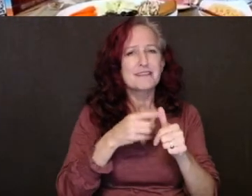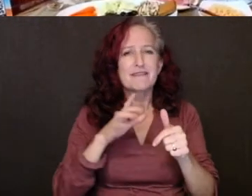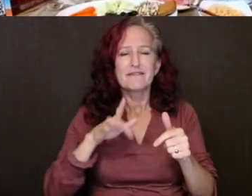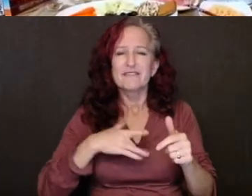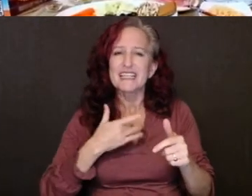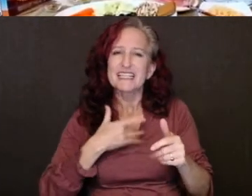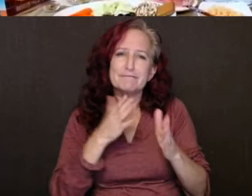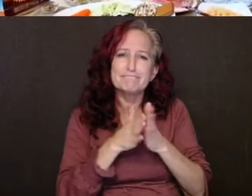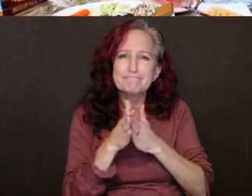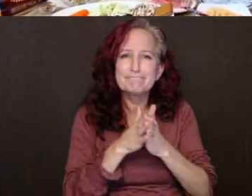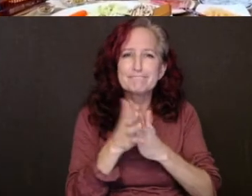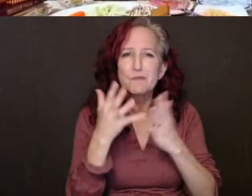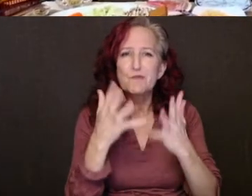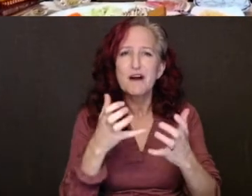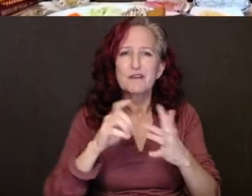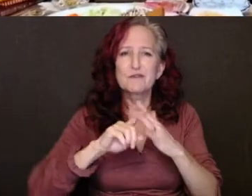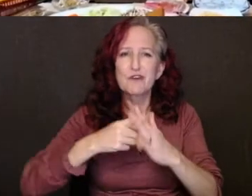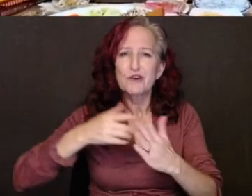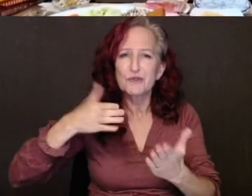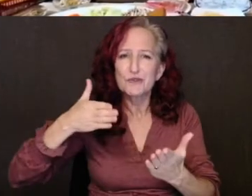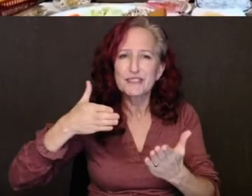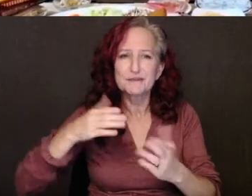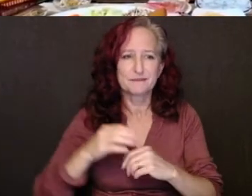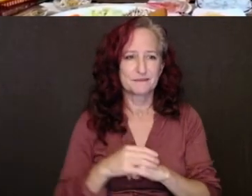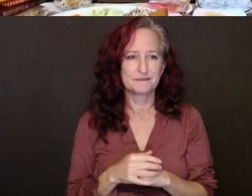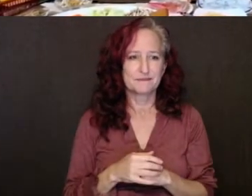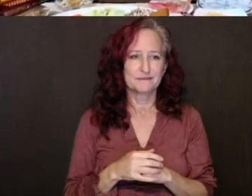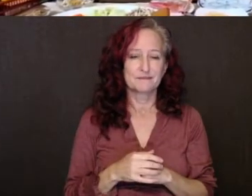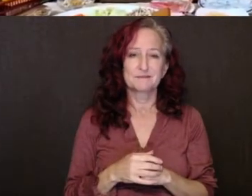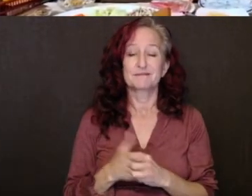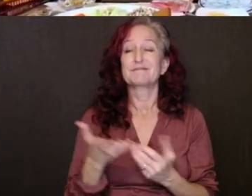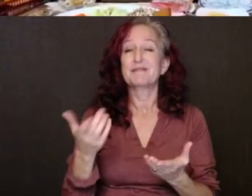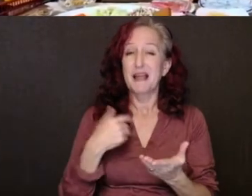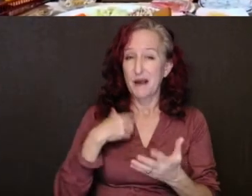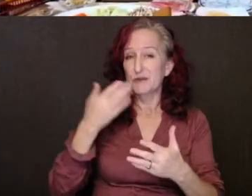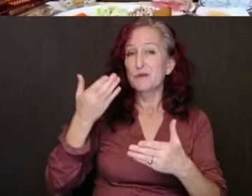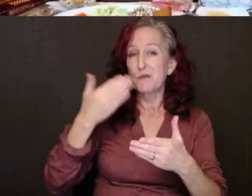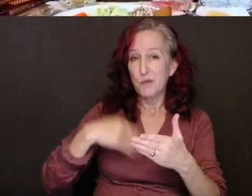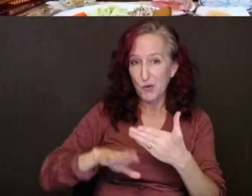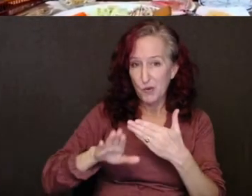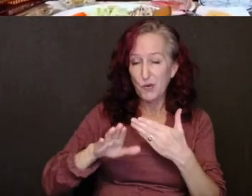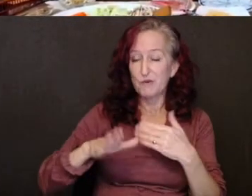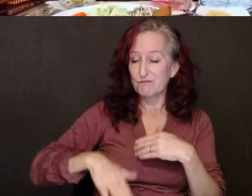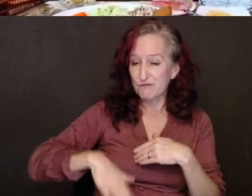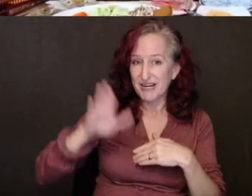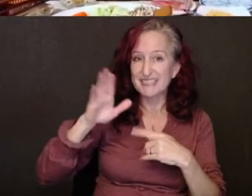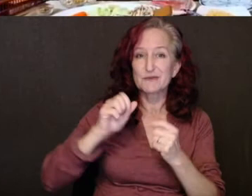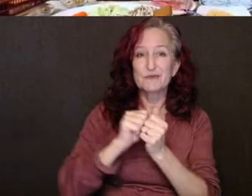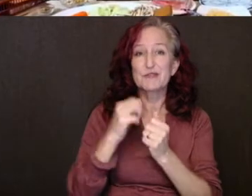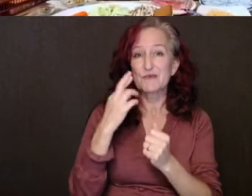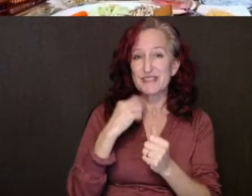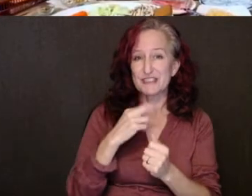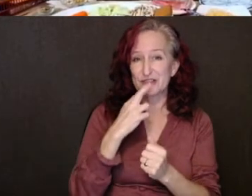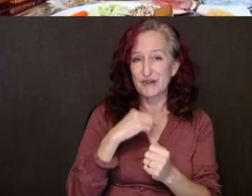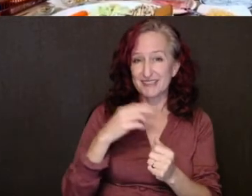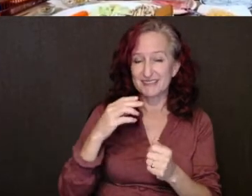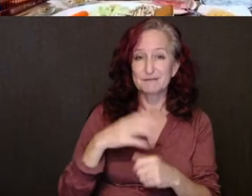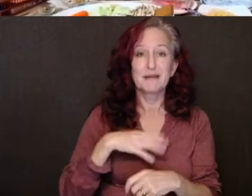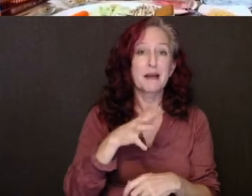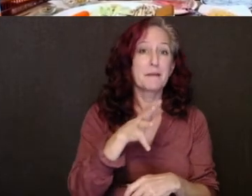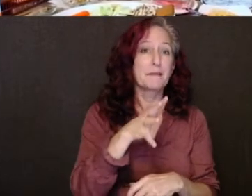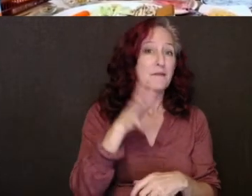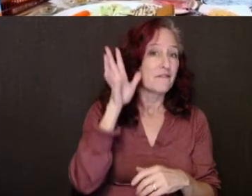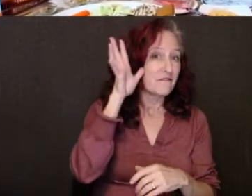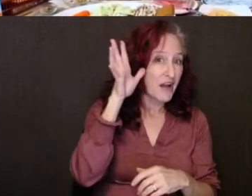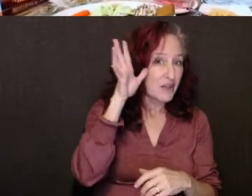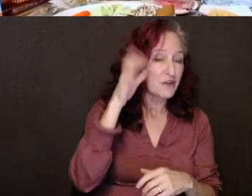to be here. Well, I used to watch your show every day after school, so I am so excited to finally chat with you. I